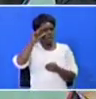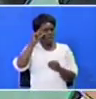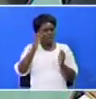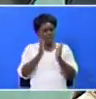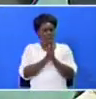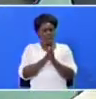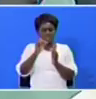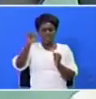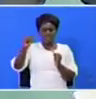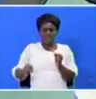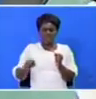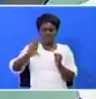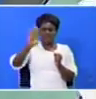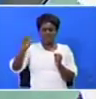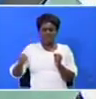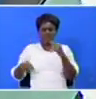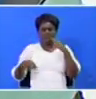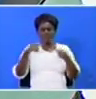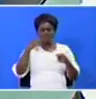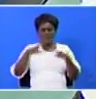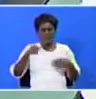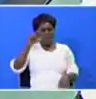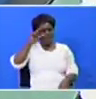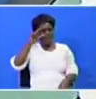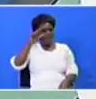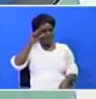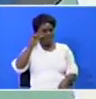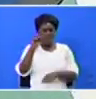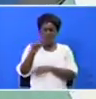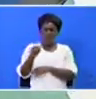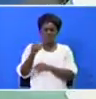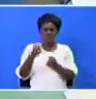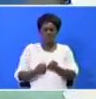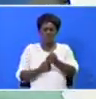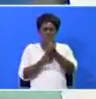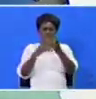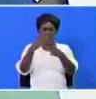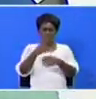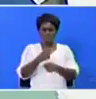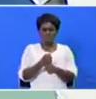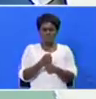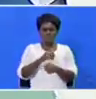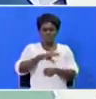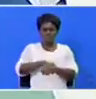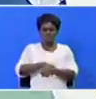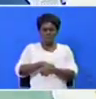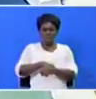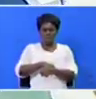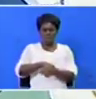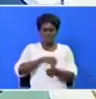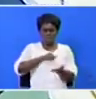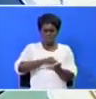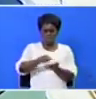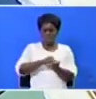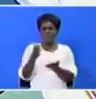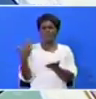African companies at Kempinski, and how Orengo asked him to support that company to supply the ballot papers? That's the company we are